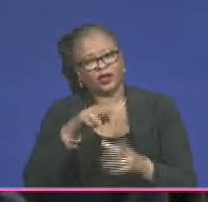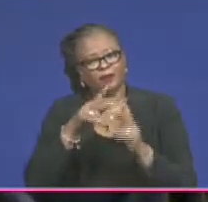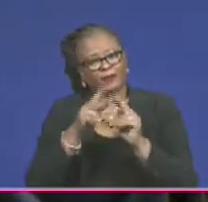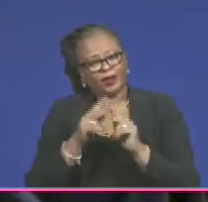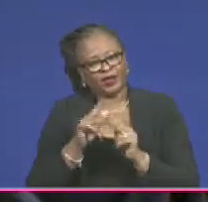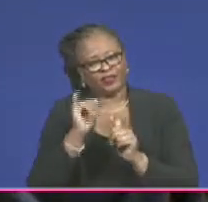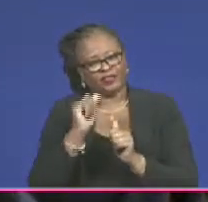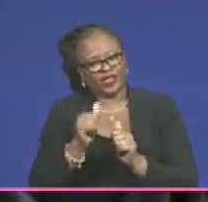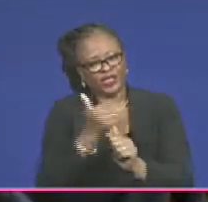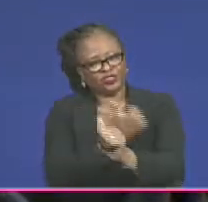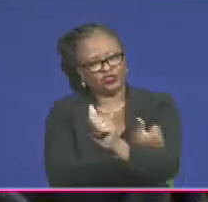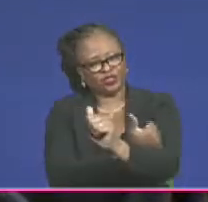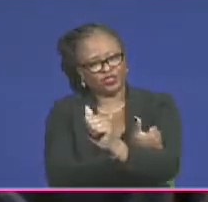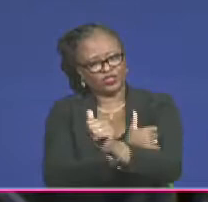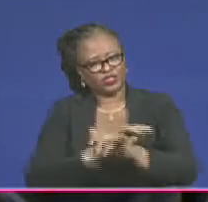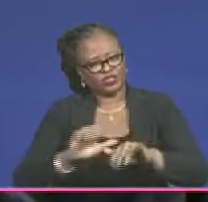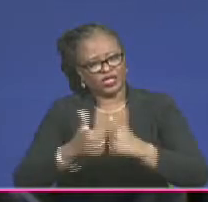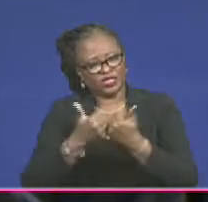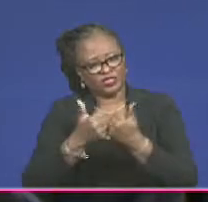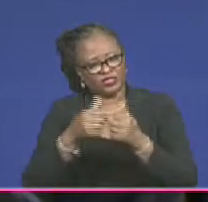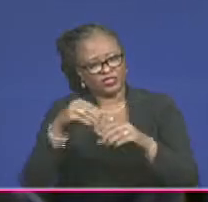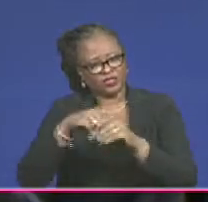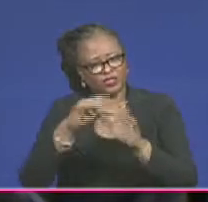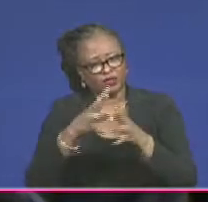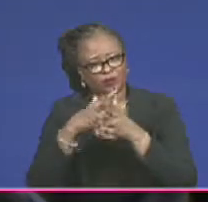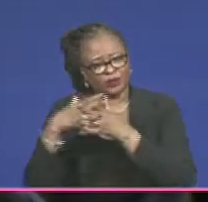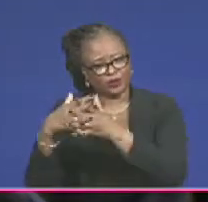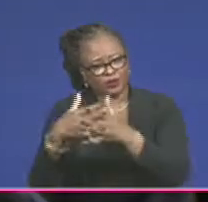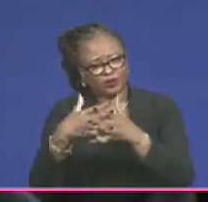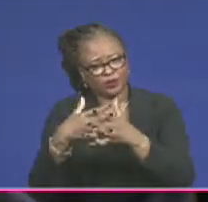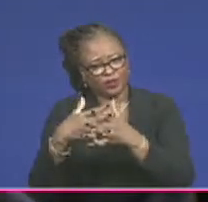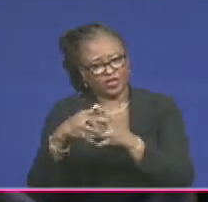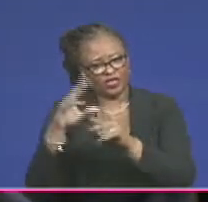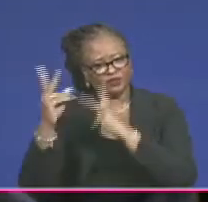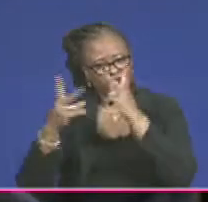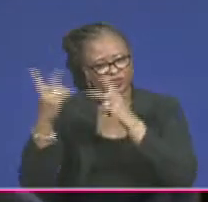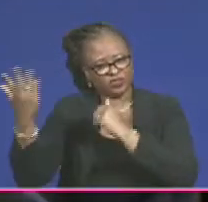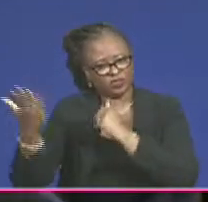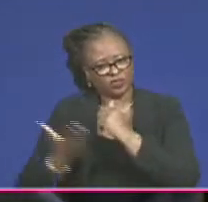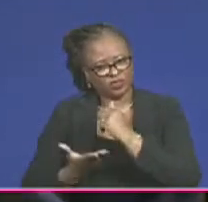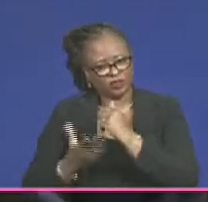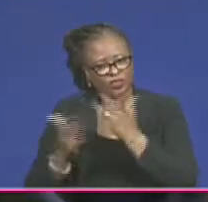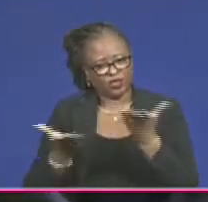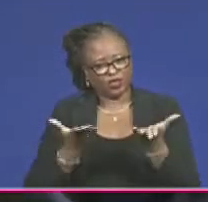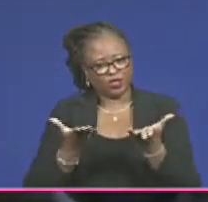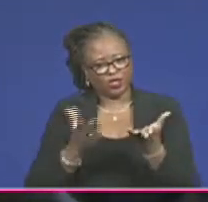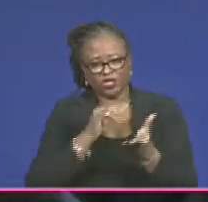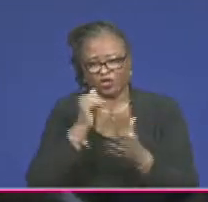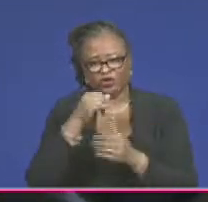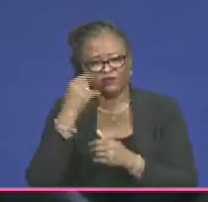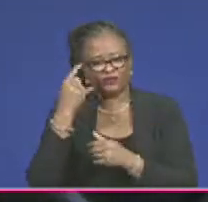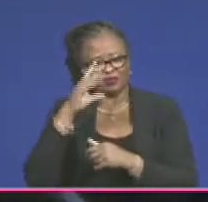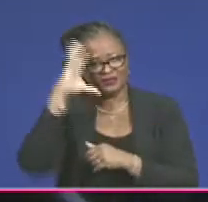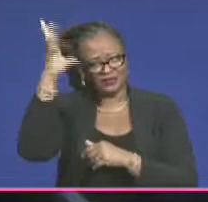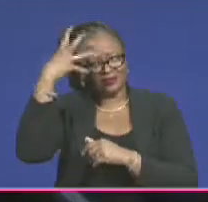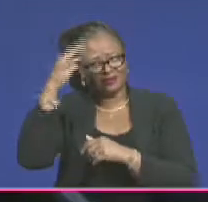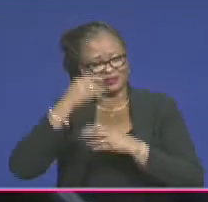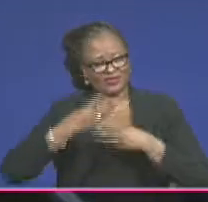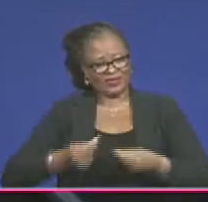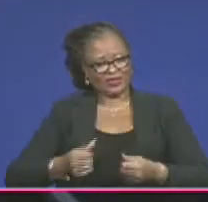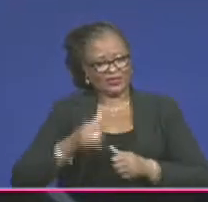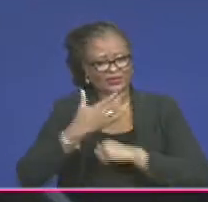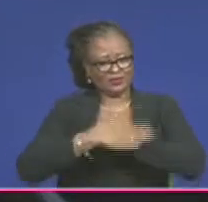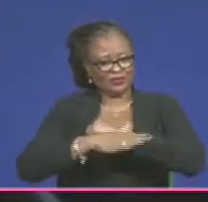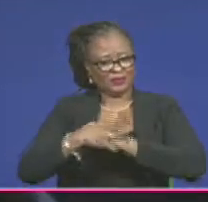in the narcotics challenge in the United States. As visitors come here, not necessarily for sun, sand, and sea, but to